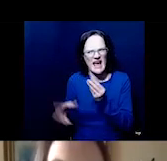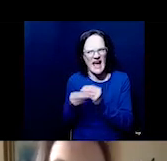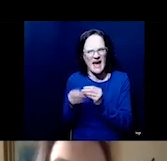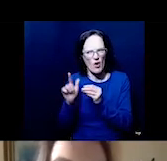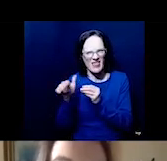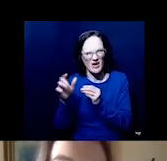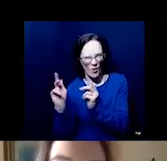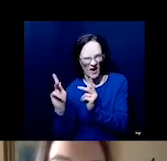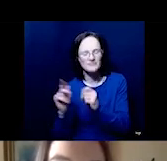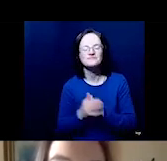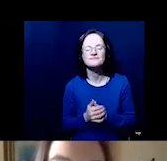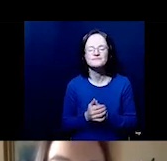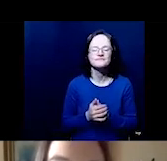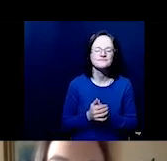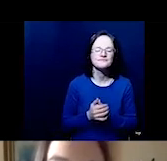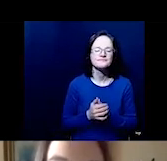we read it.